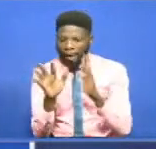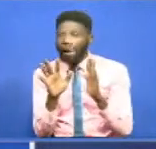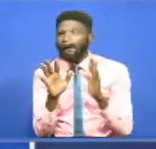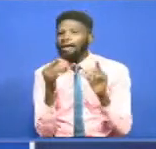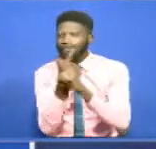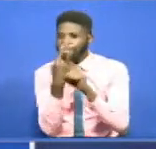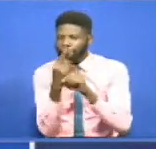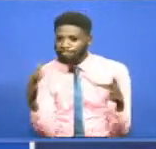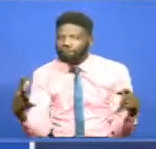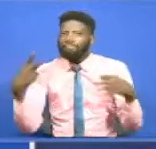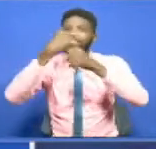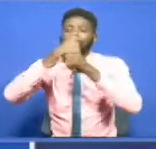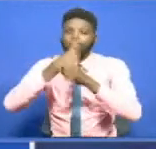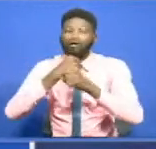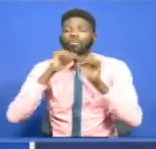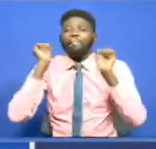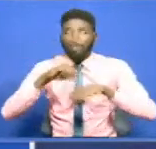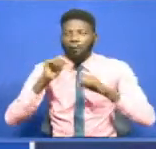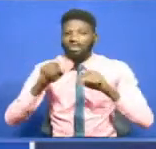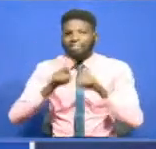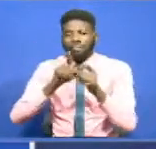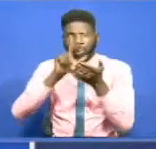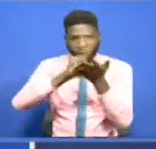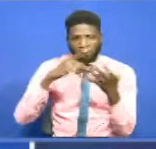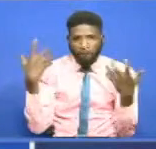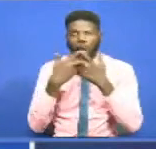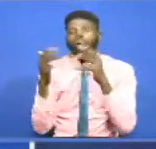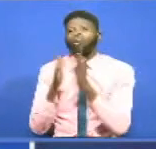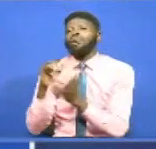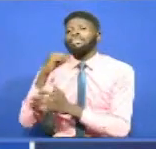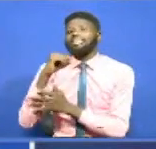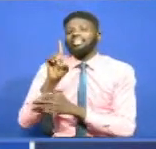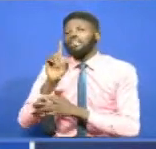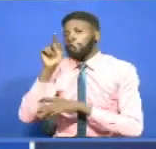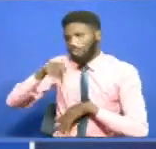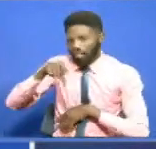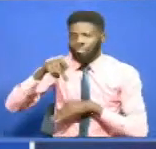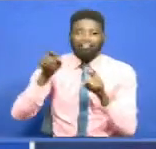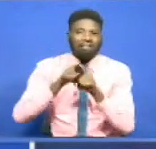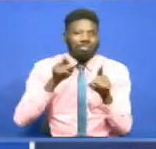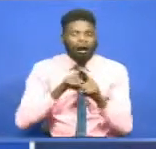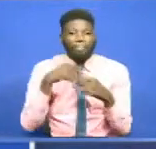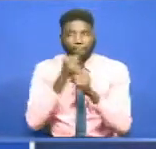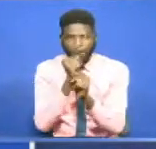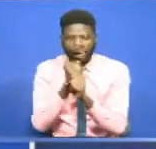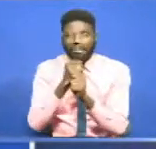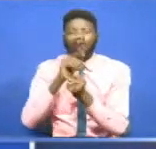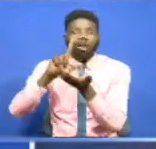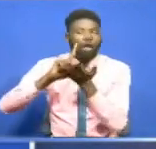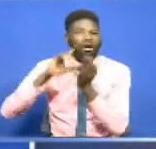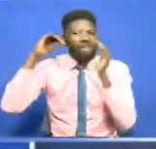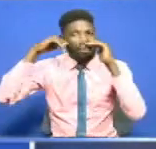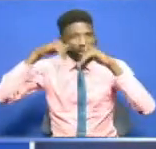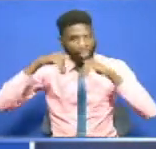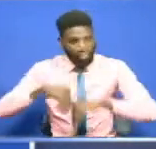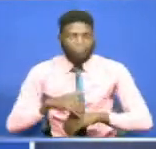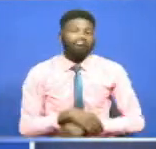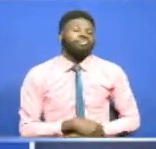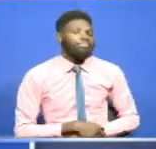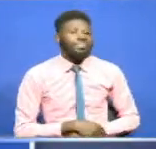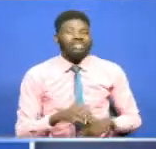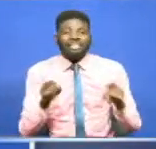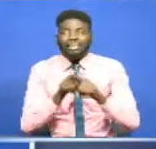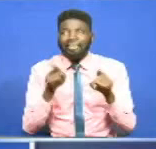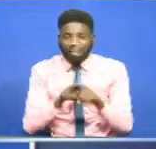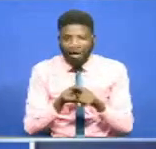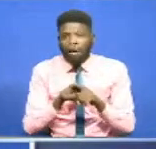to stabilize the debt-to-GDP ratio and ultimately set it on a downward path. Structural and governance reforms